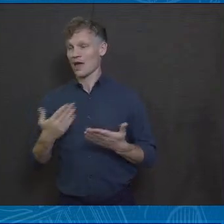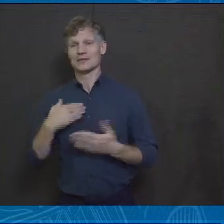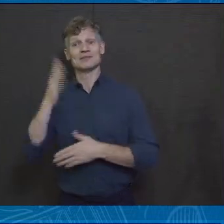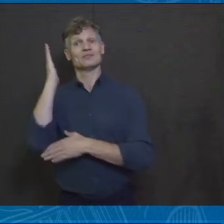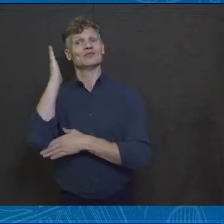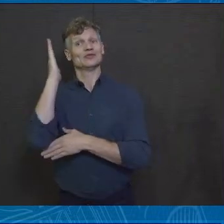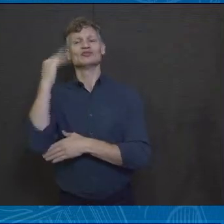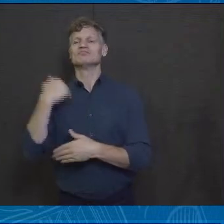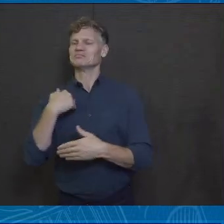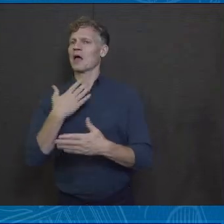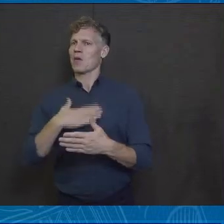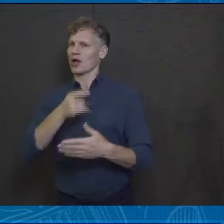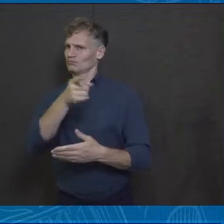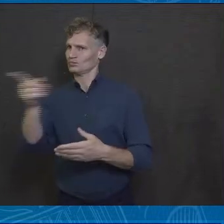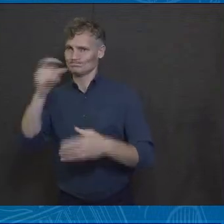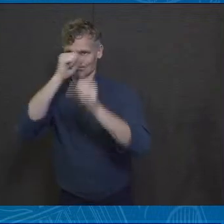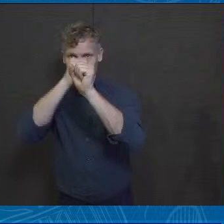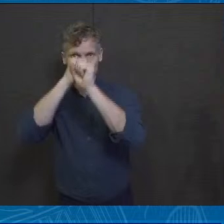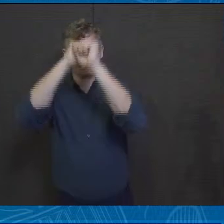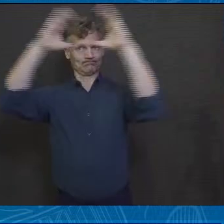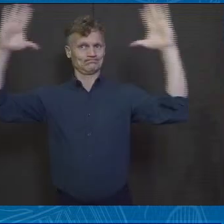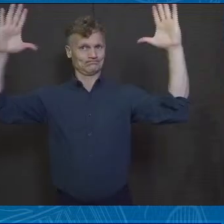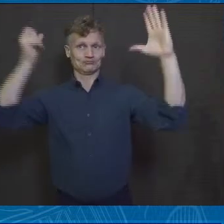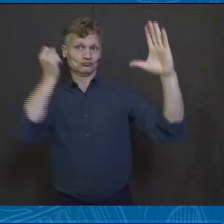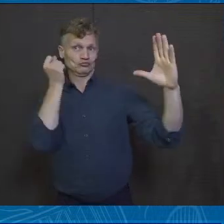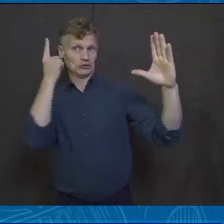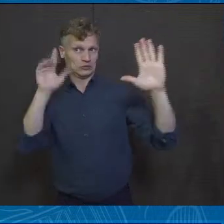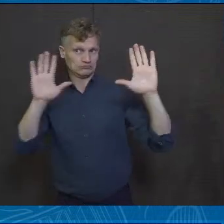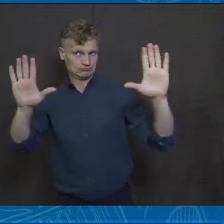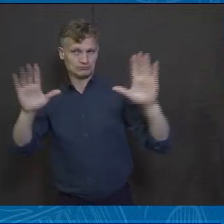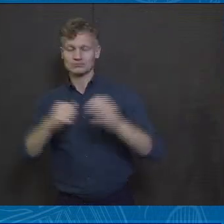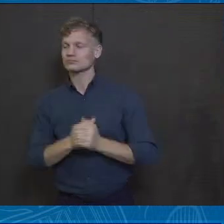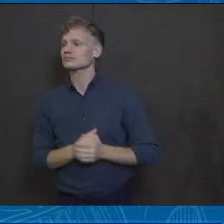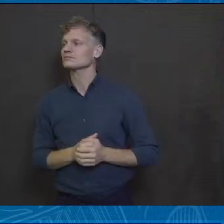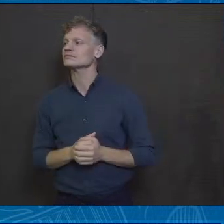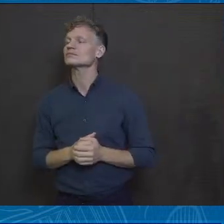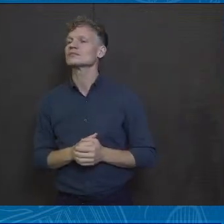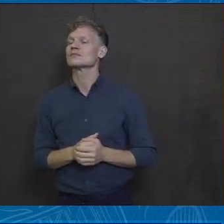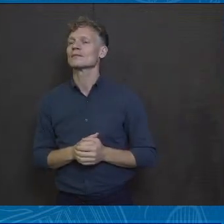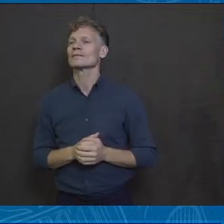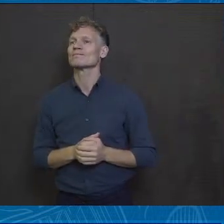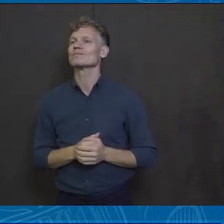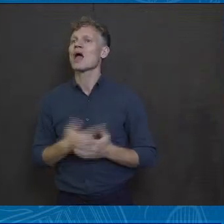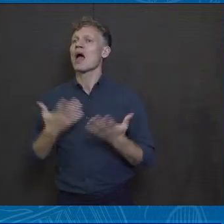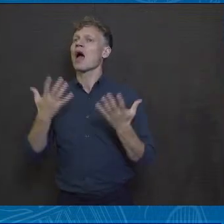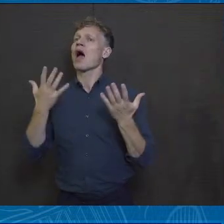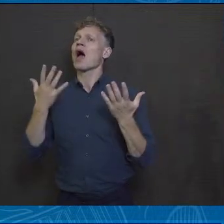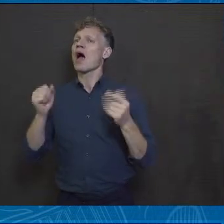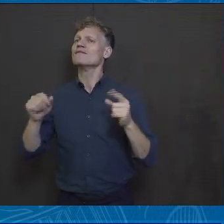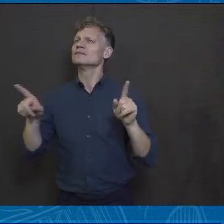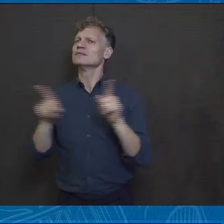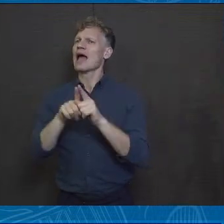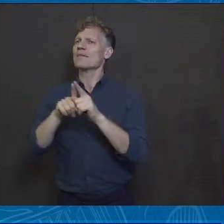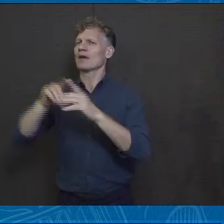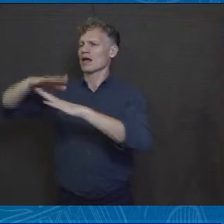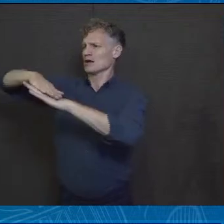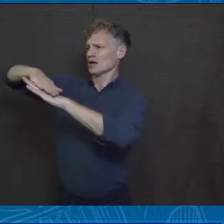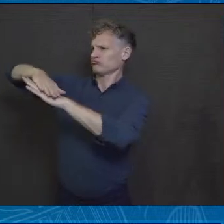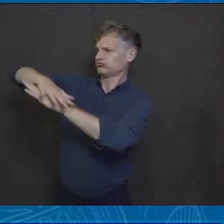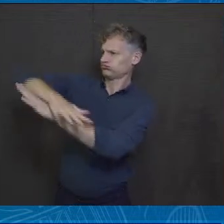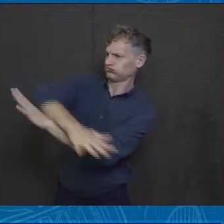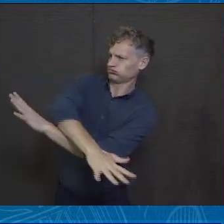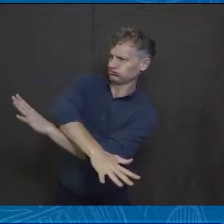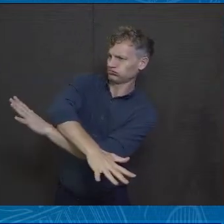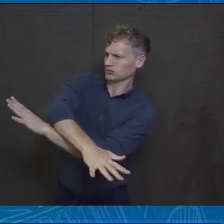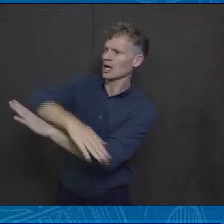the context. I would like to share how a series of landslides or a slope failure